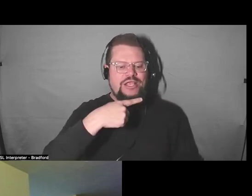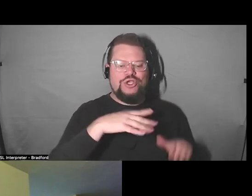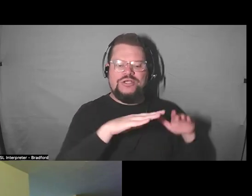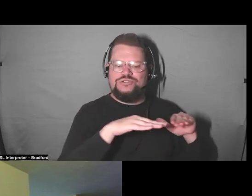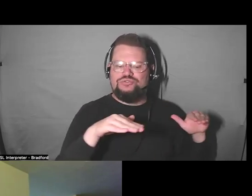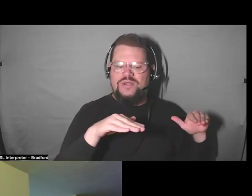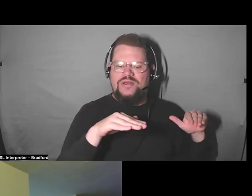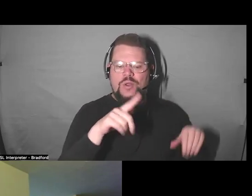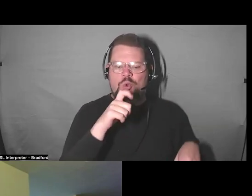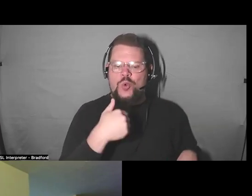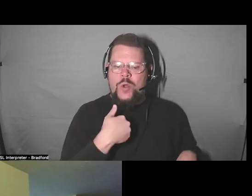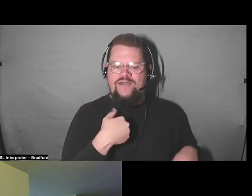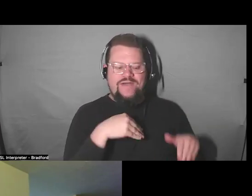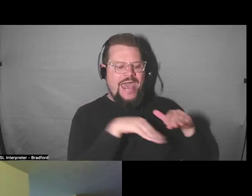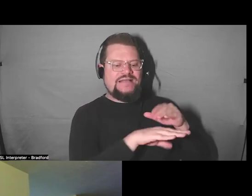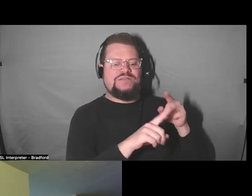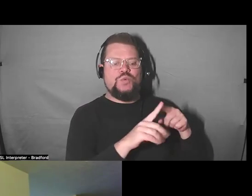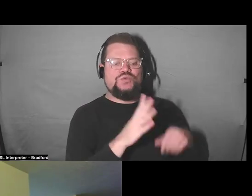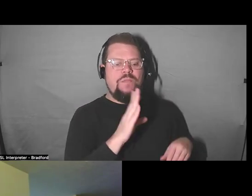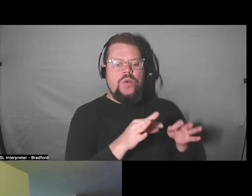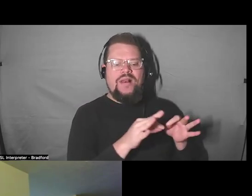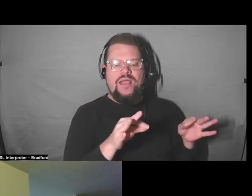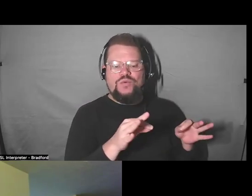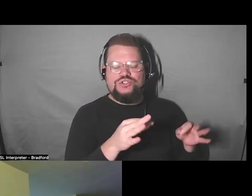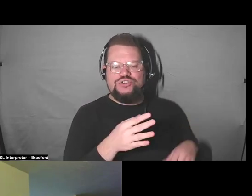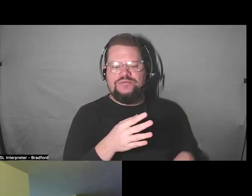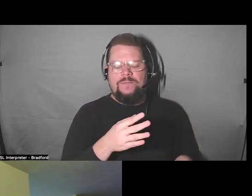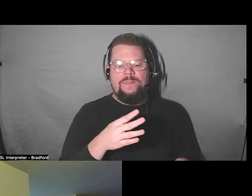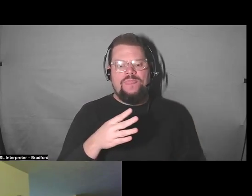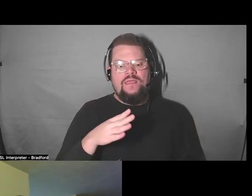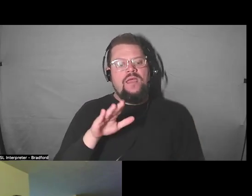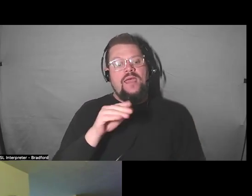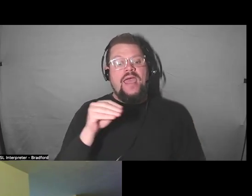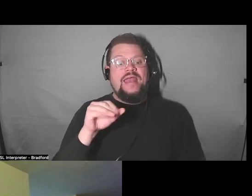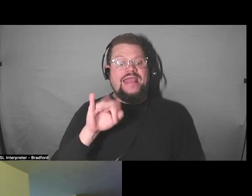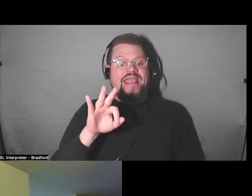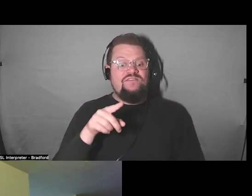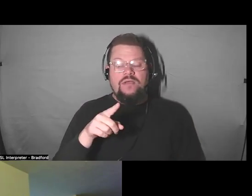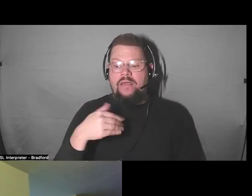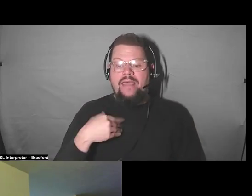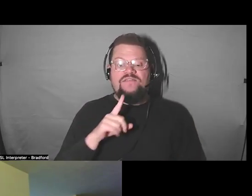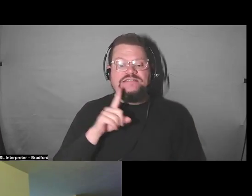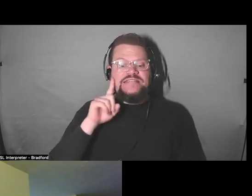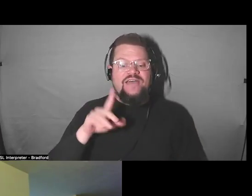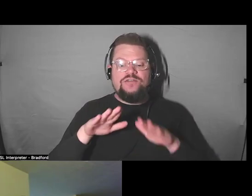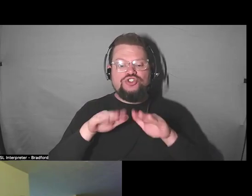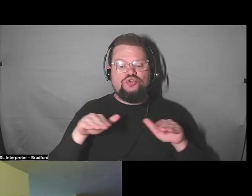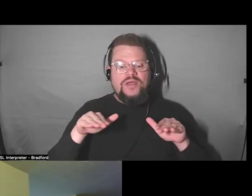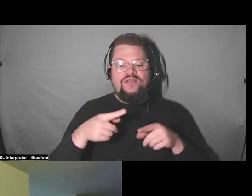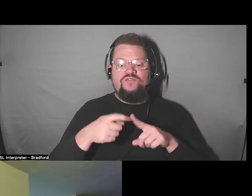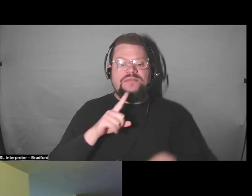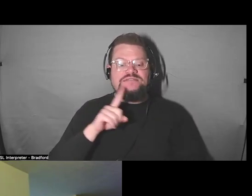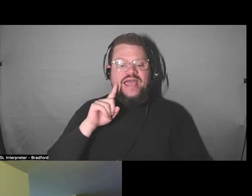access to spoken language. Except if we're talking about a deaf child from a deaf family, right, who has had that initial consistent